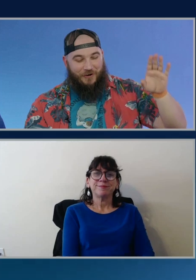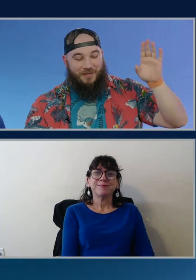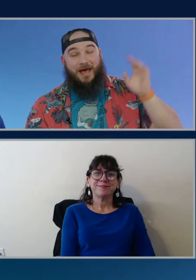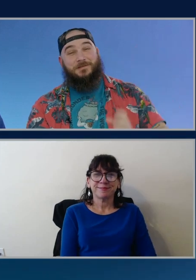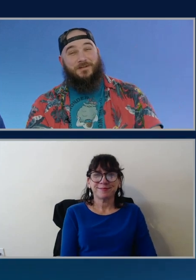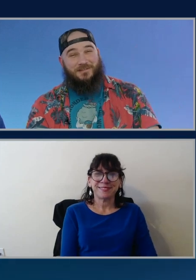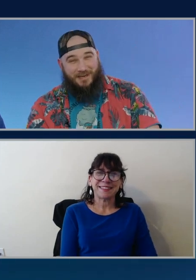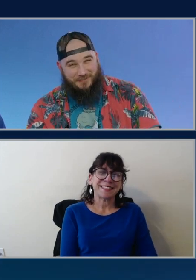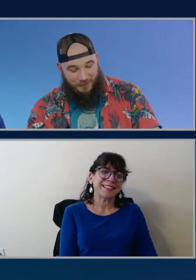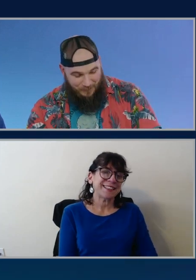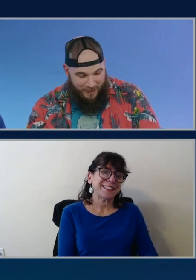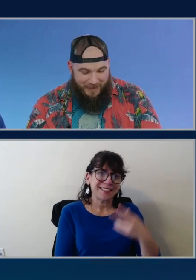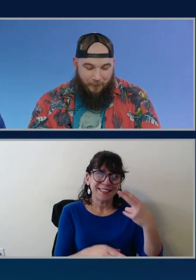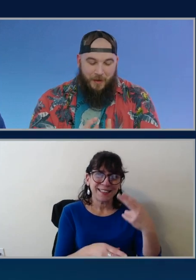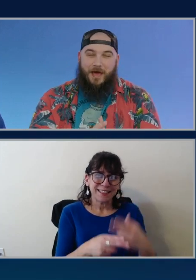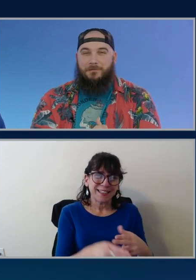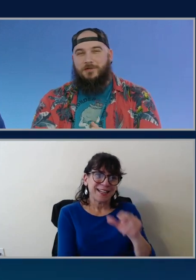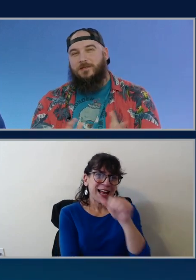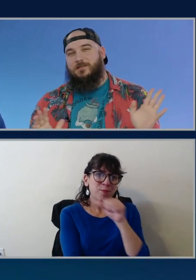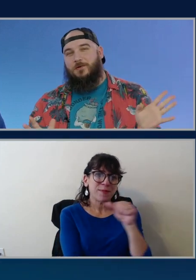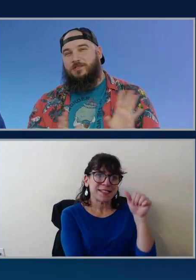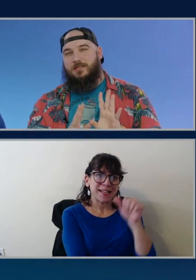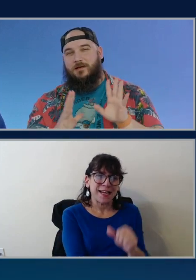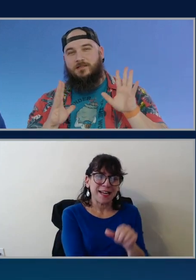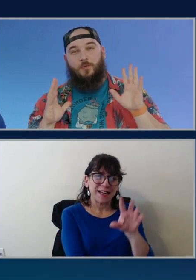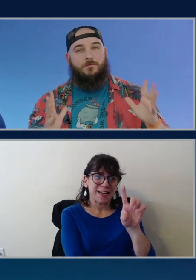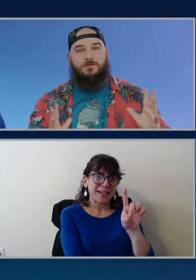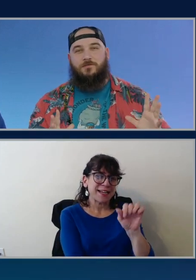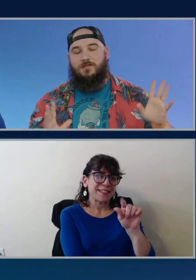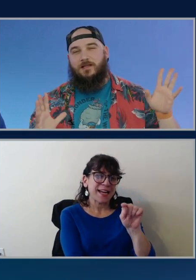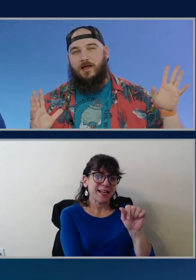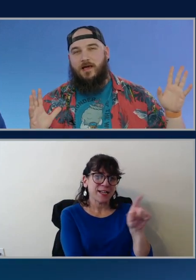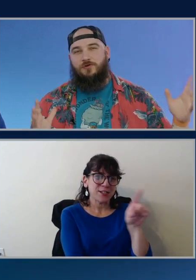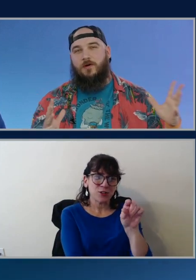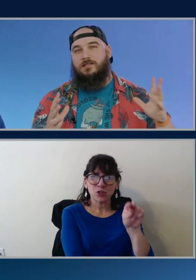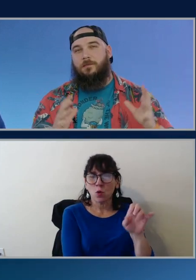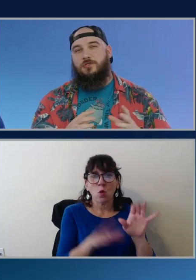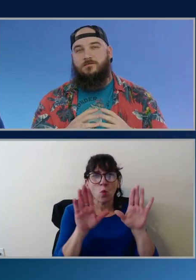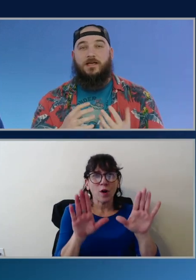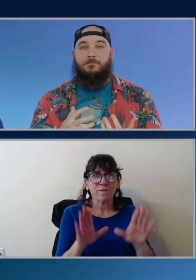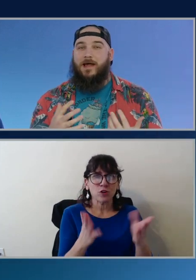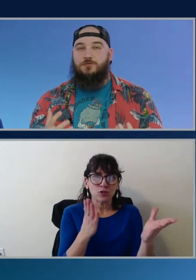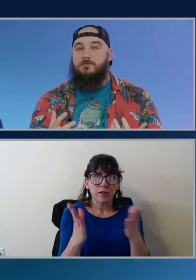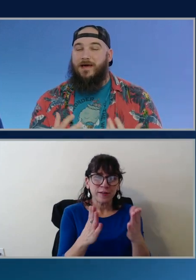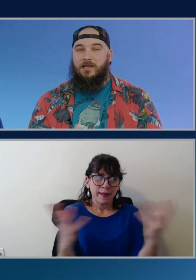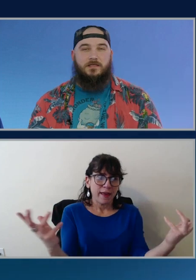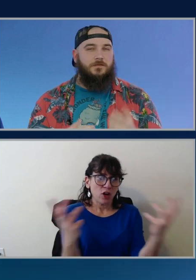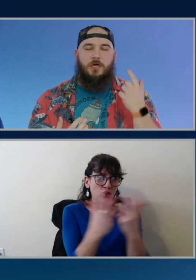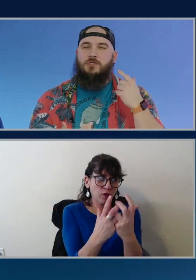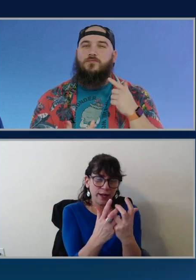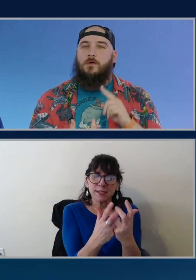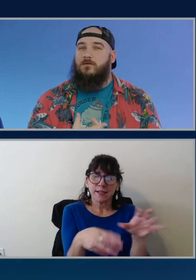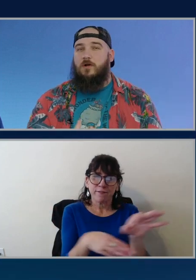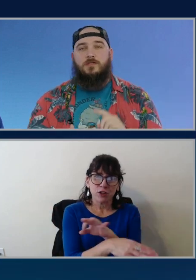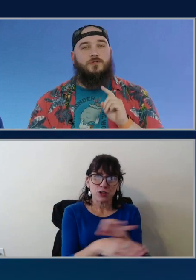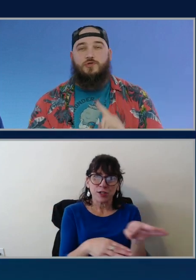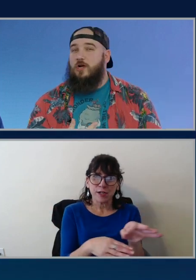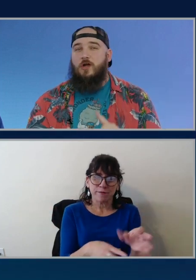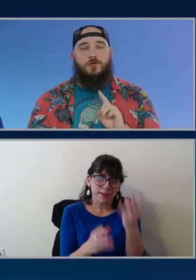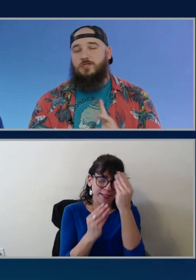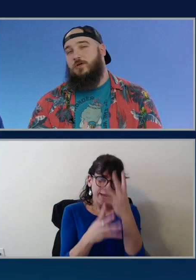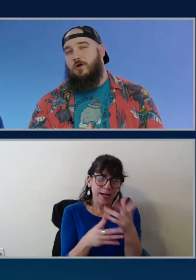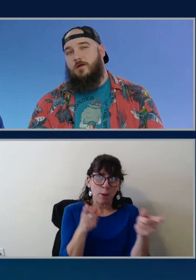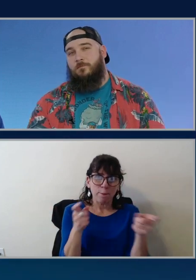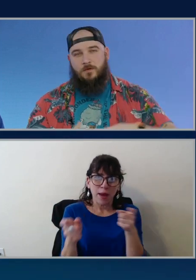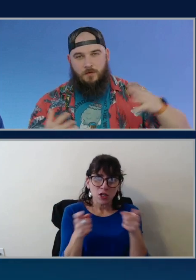It's called Amazon Data Zone. Now, Amazon Data Zone is just it's a wonderful service that kind of integrates a bunch of data management mechanisms. So from governance to